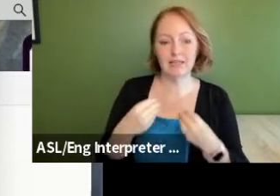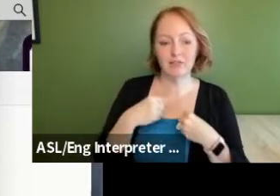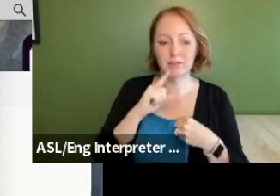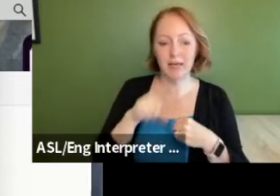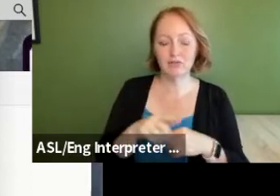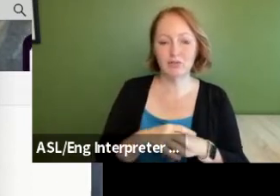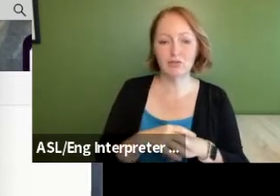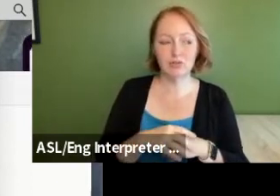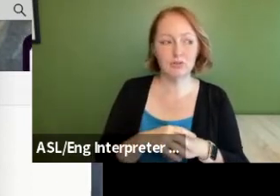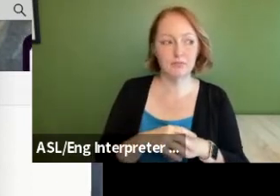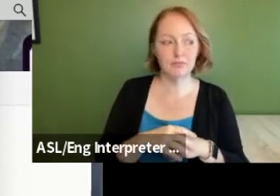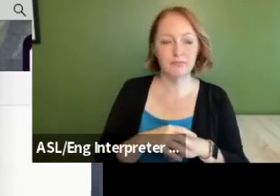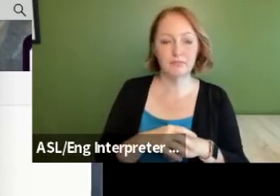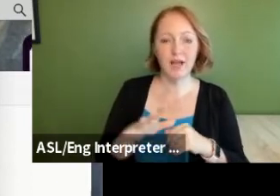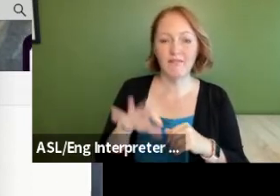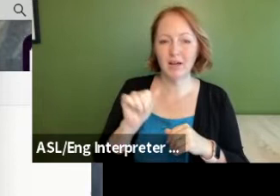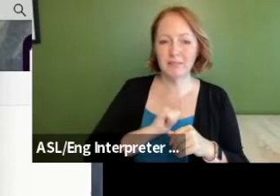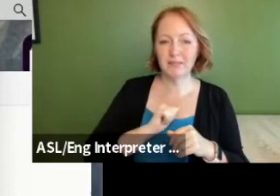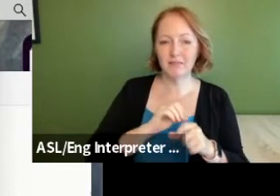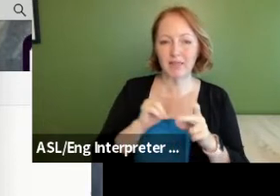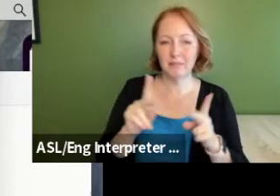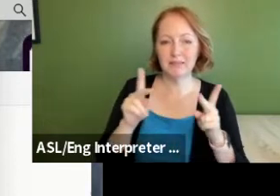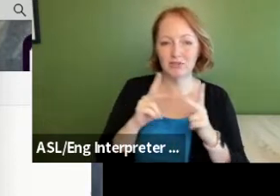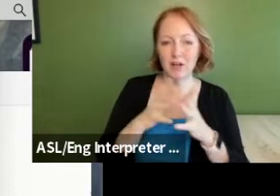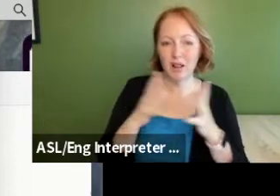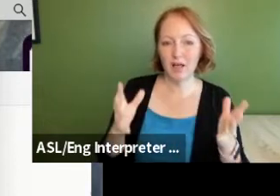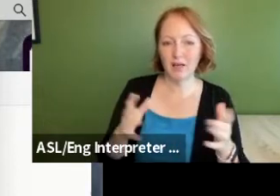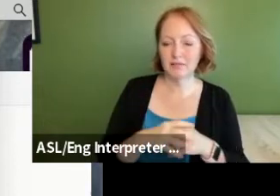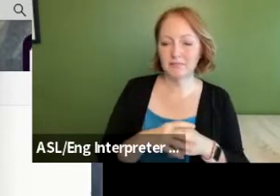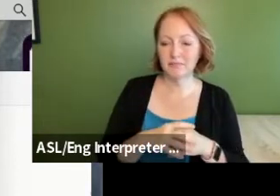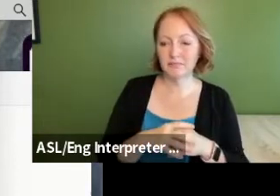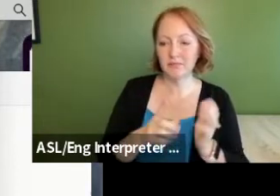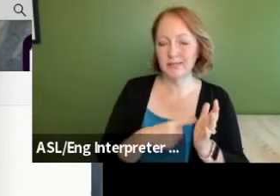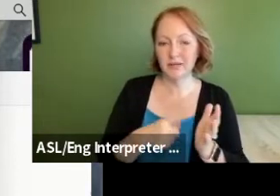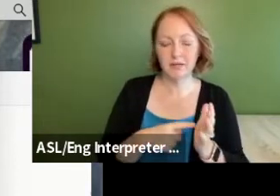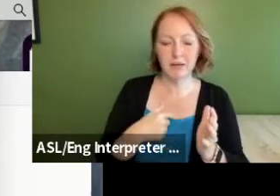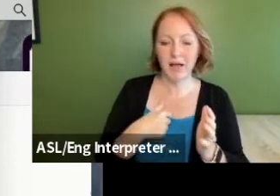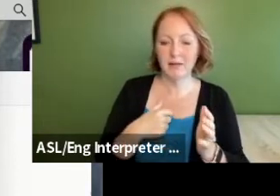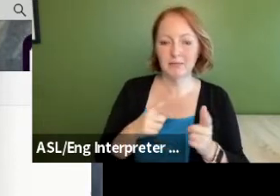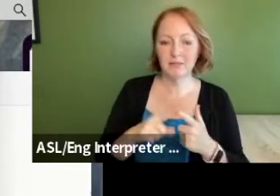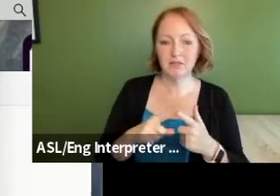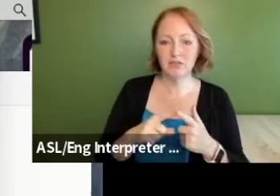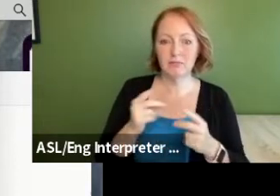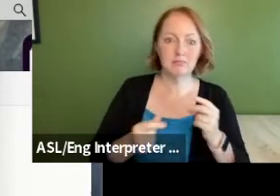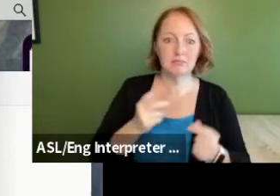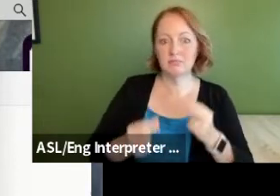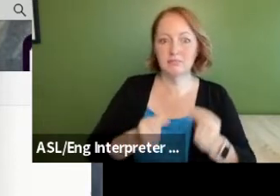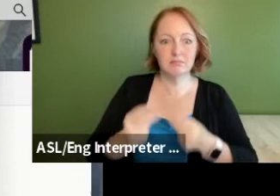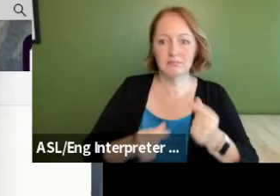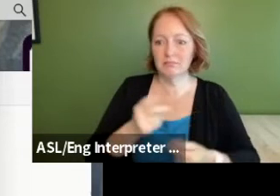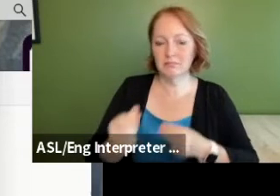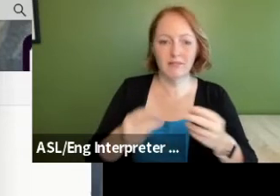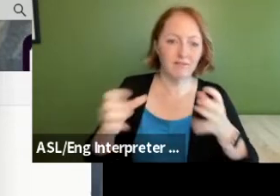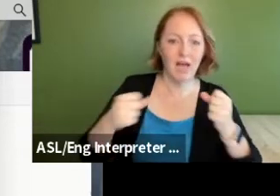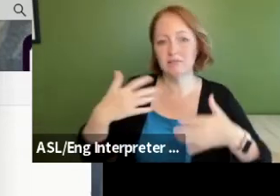answer? I find myself in that position a lot. Sometimes like I'm just such a pacey person when I'm teaching, like I'm